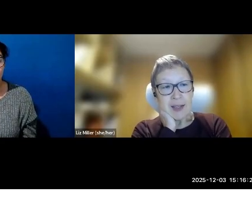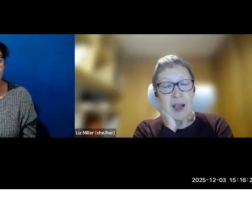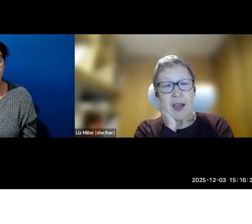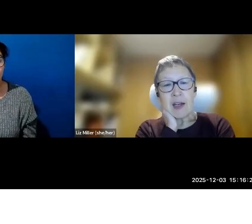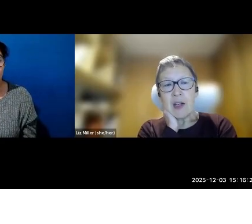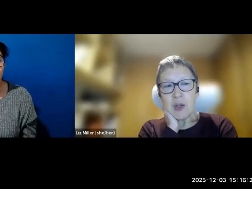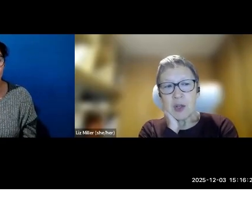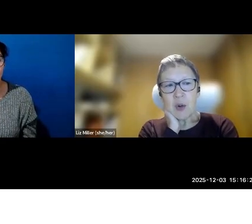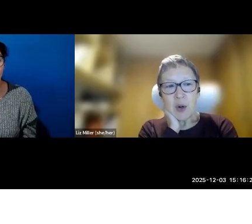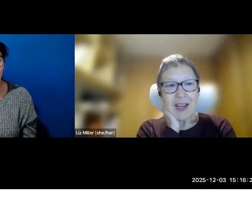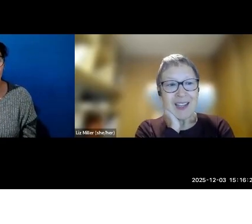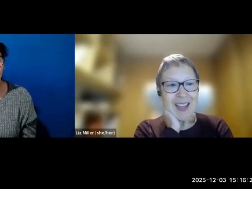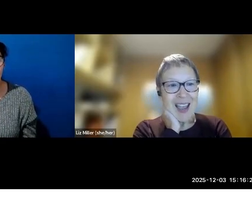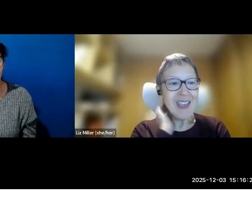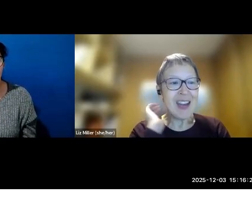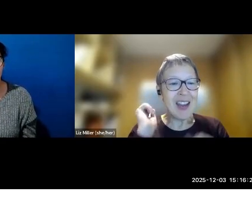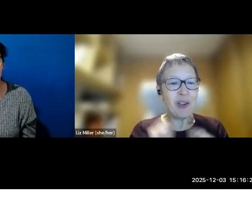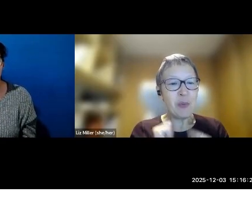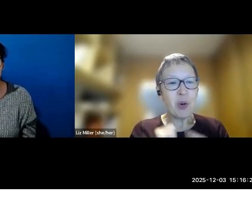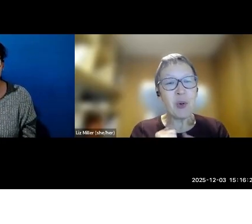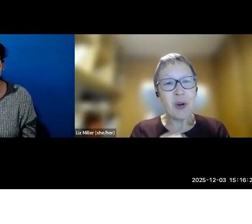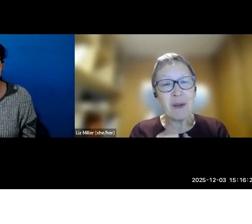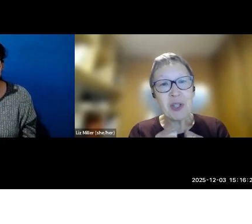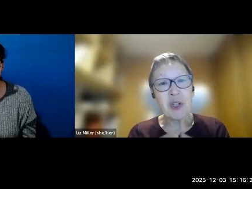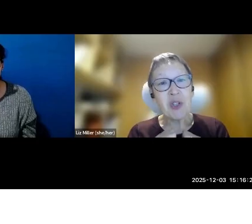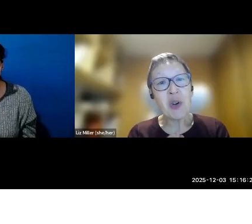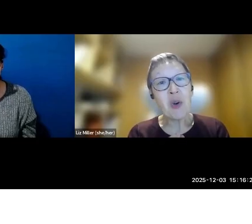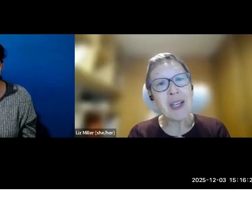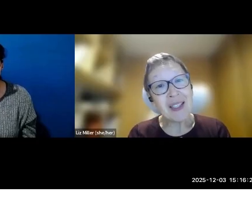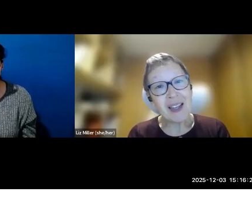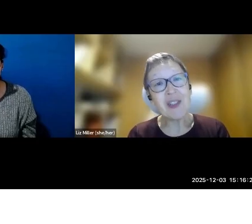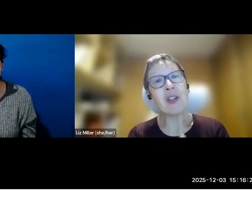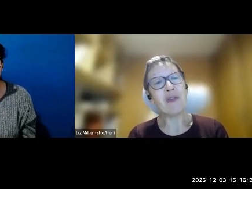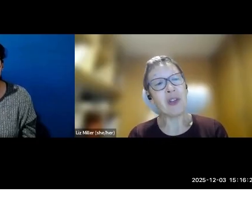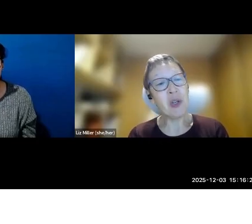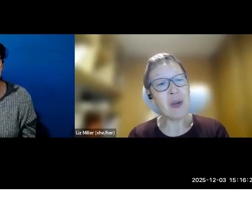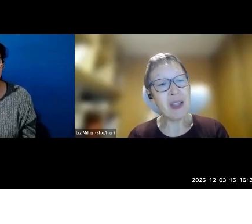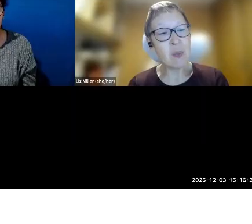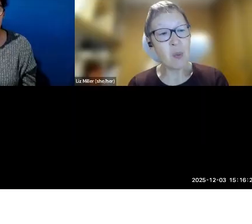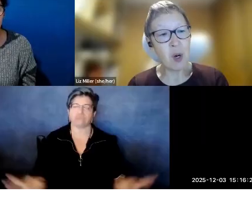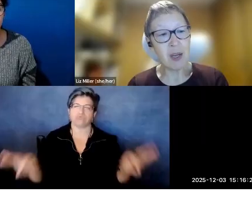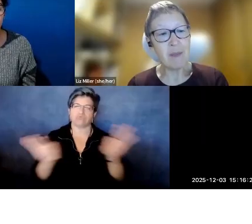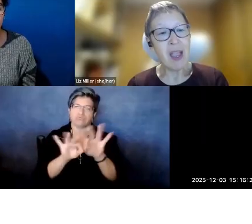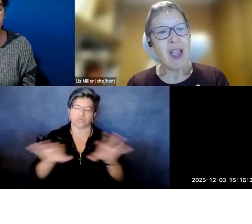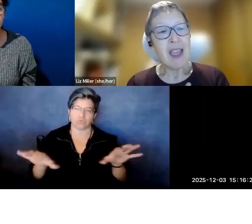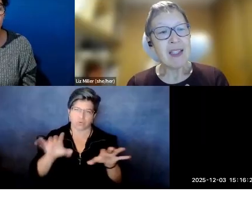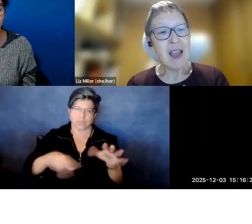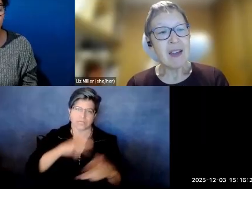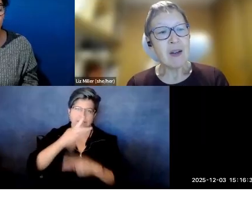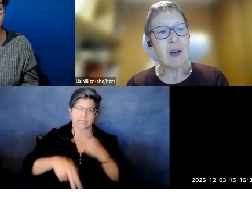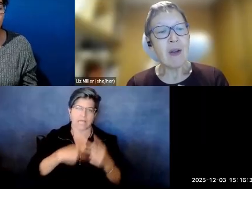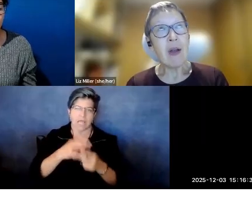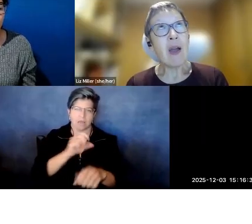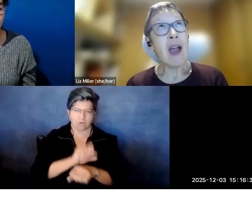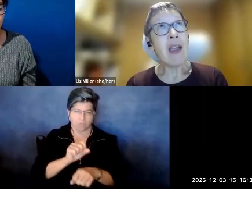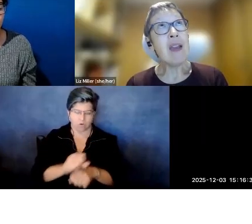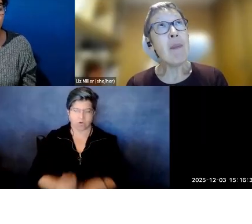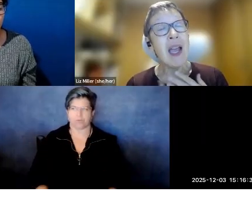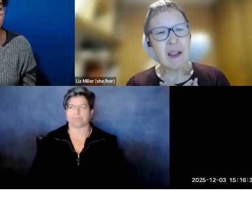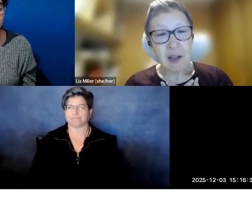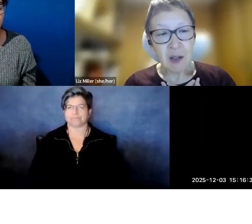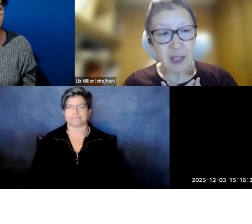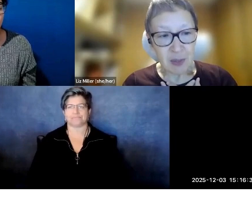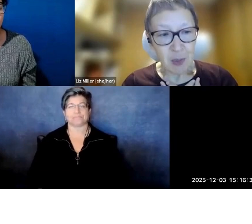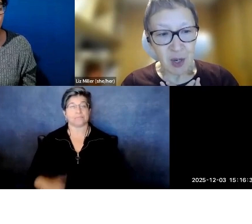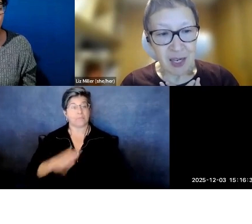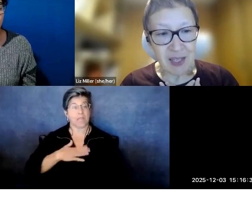So, next slide, underscoring again that health programs are so essential for doing this work is that in